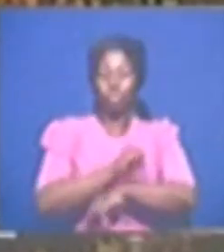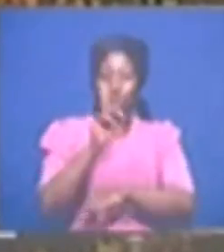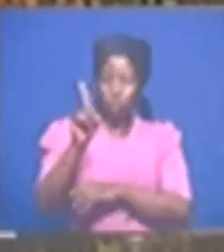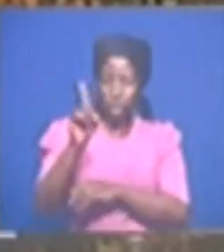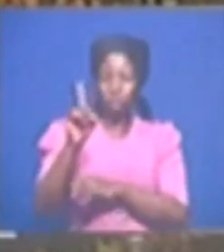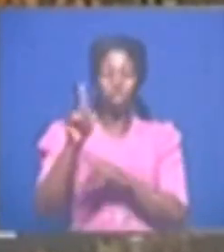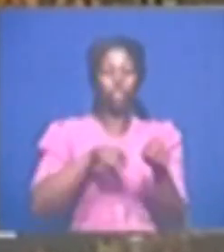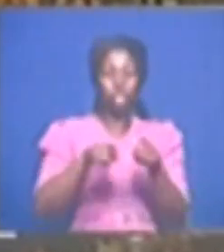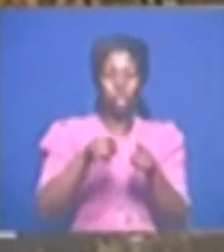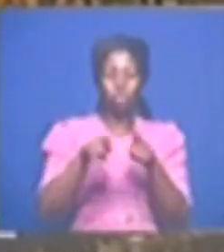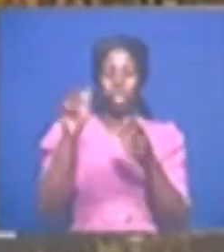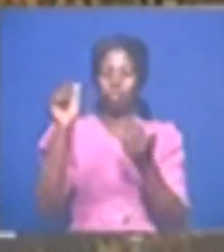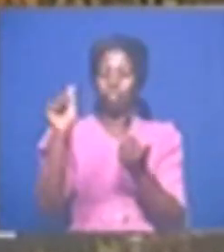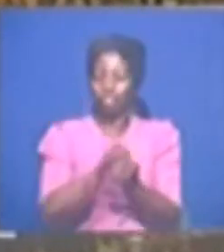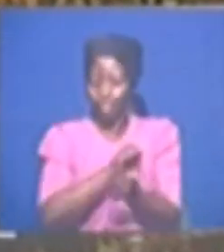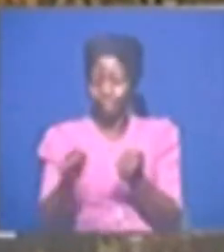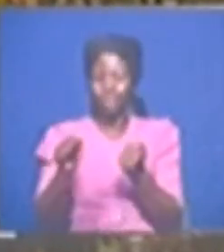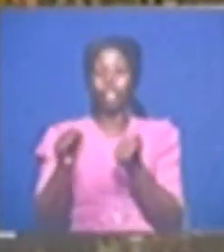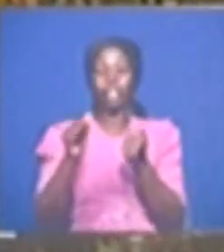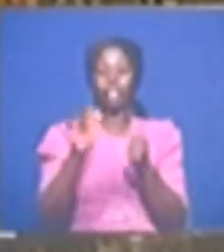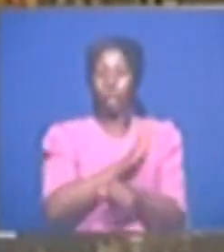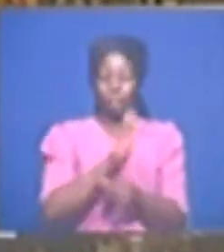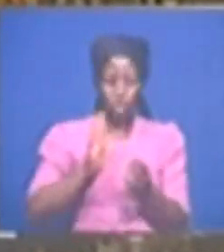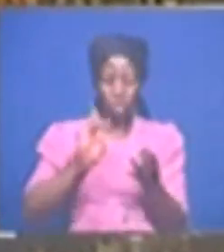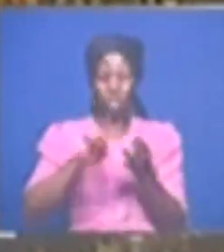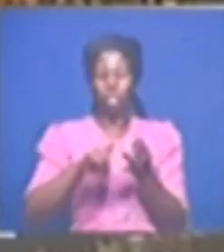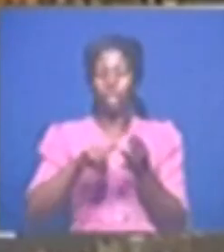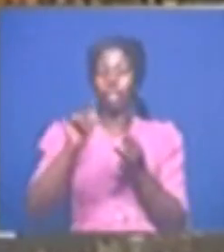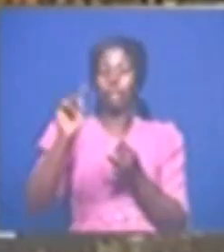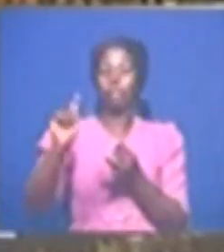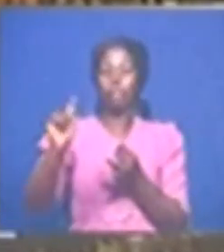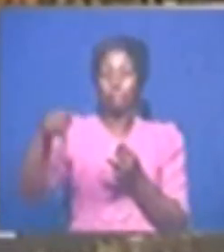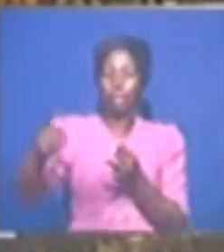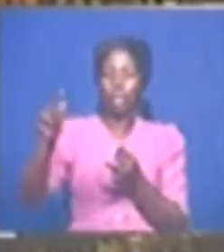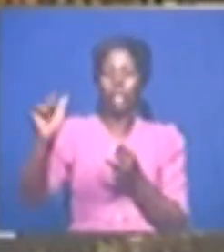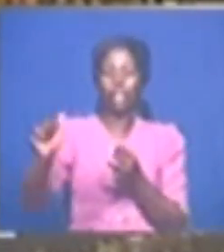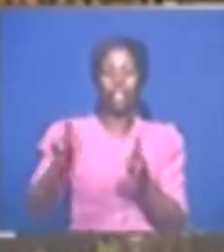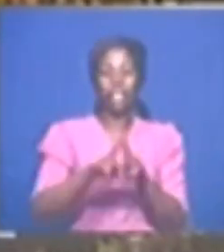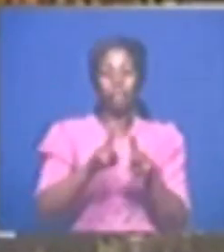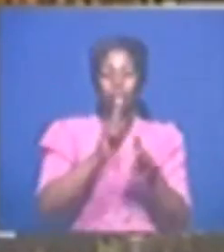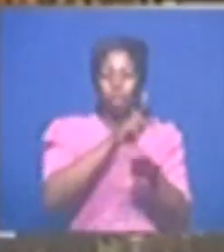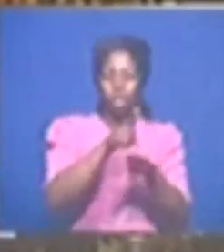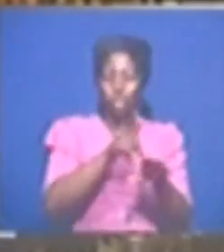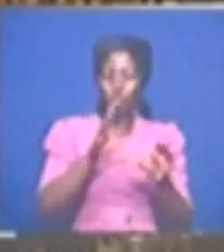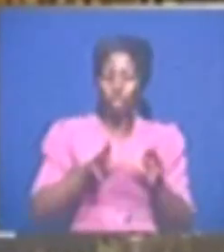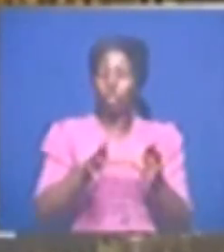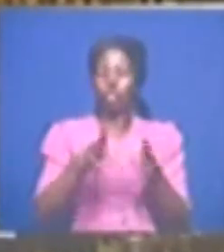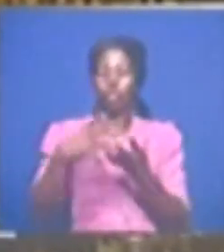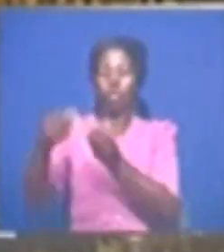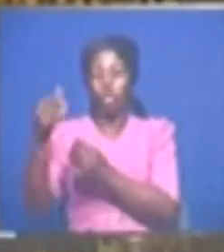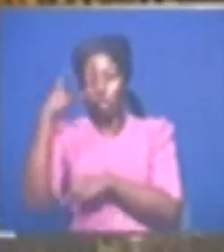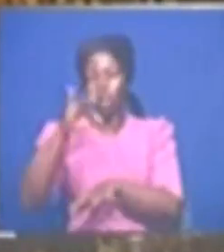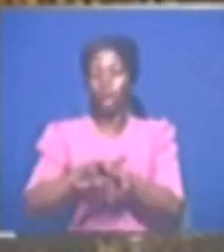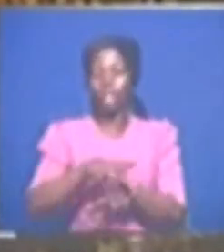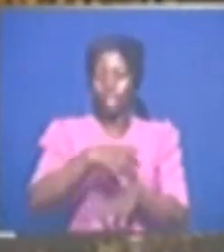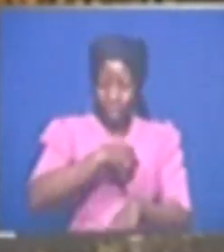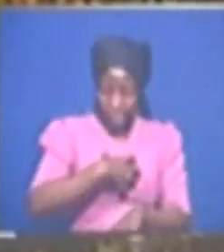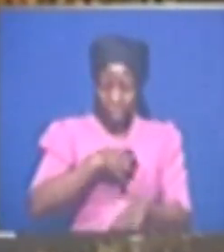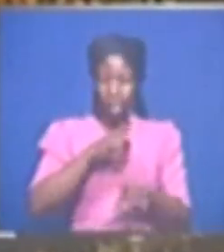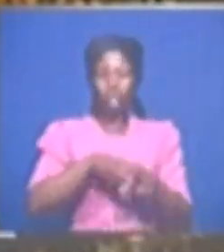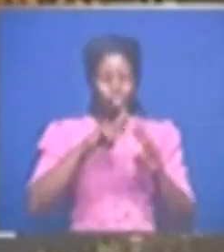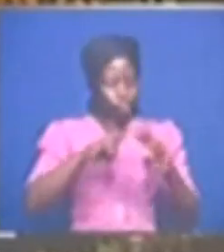of the schools board, the PTA, and we've also seen the principal forced to go on early retirement as they try to find out really